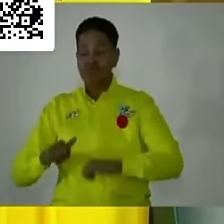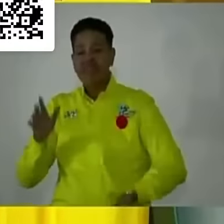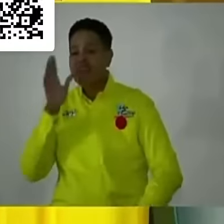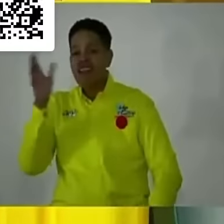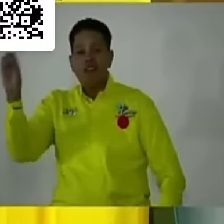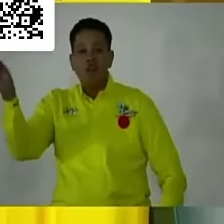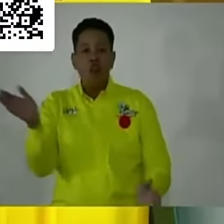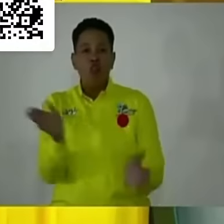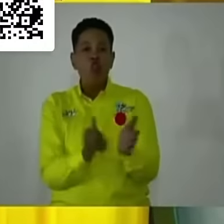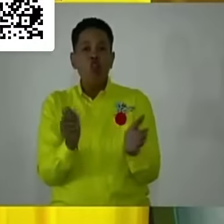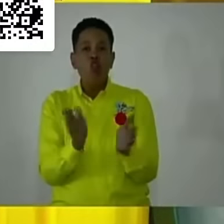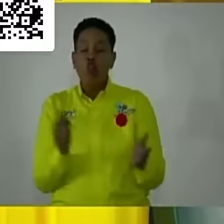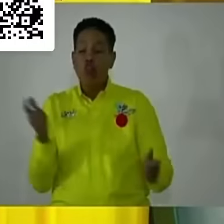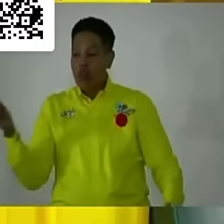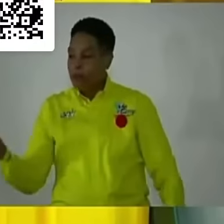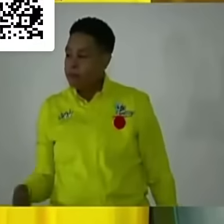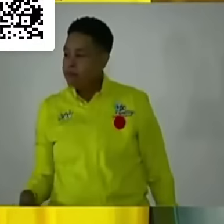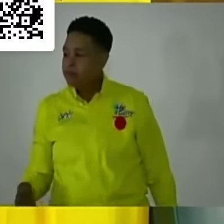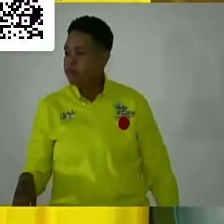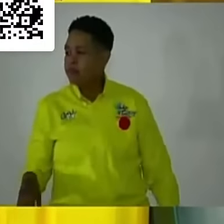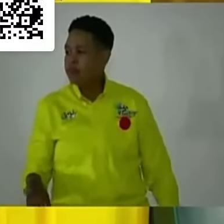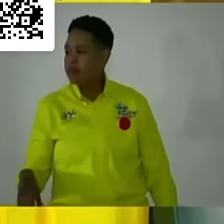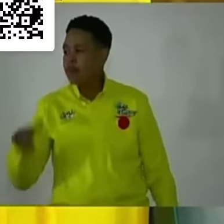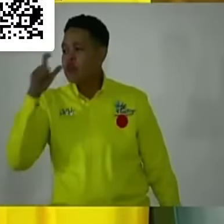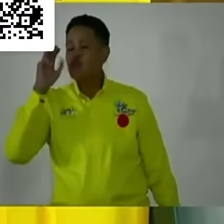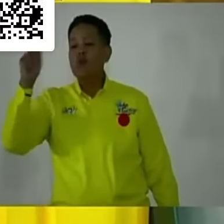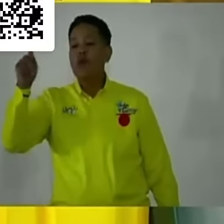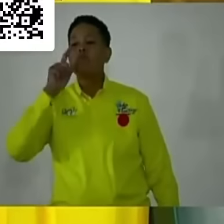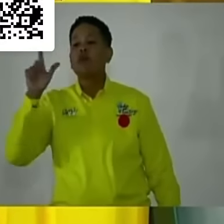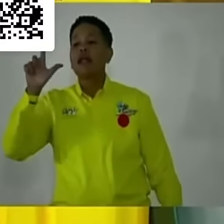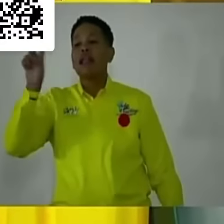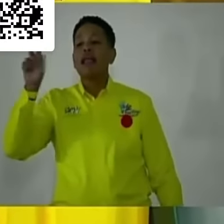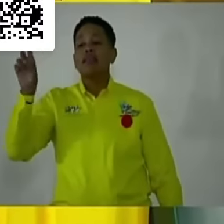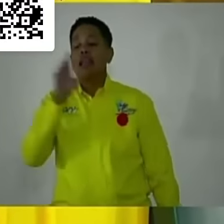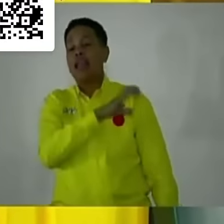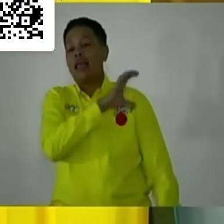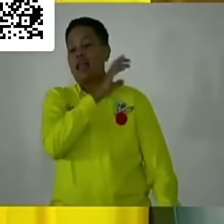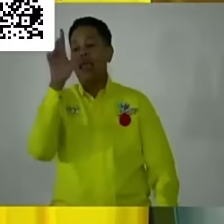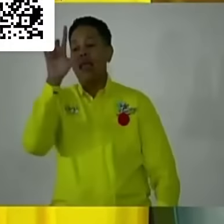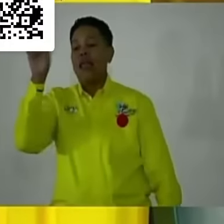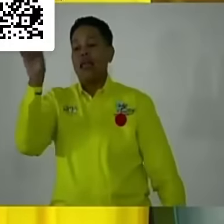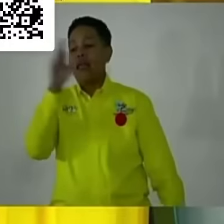in Tradeways. The clinic in Linstead,